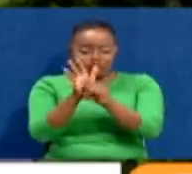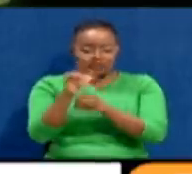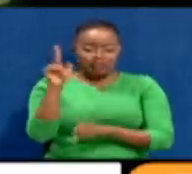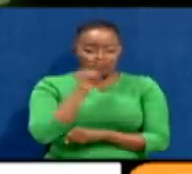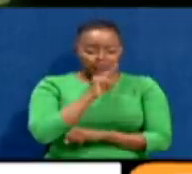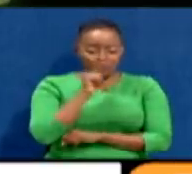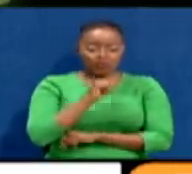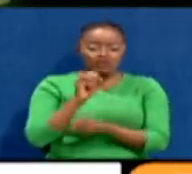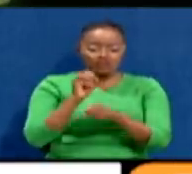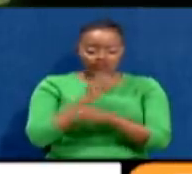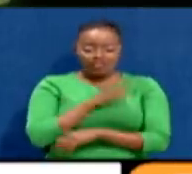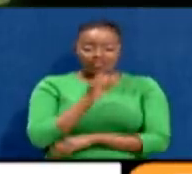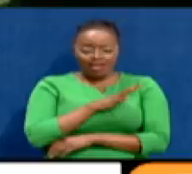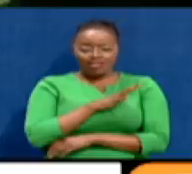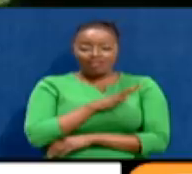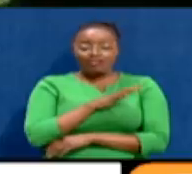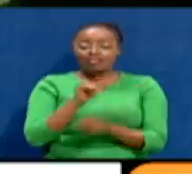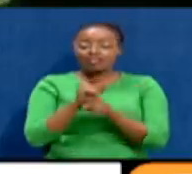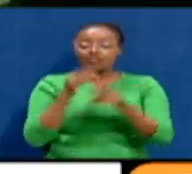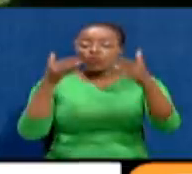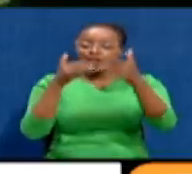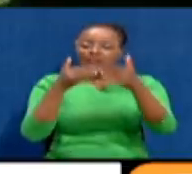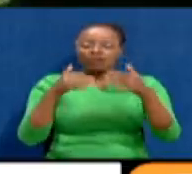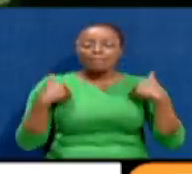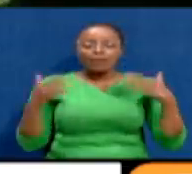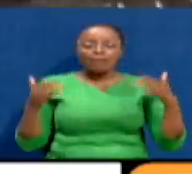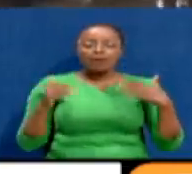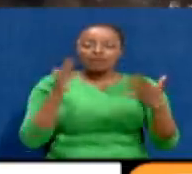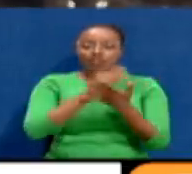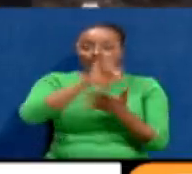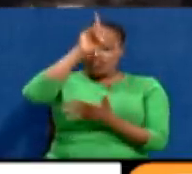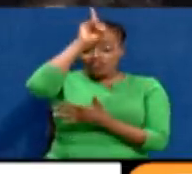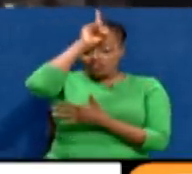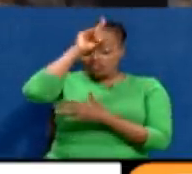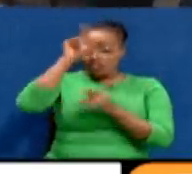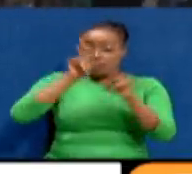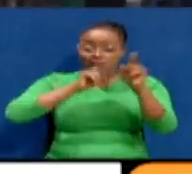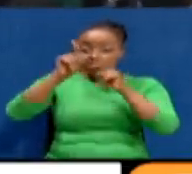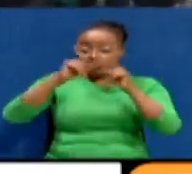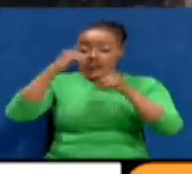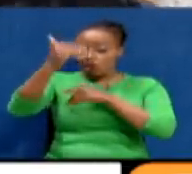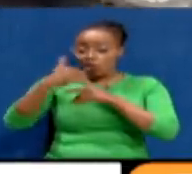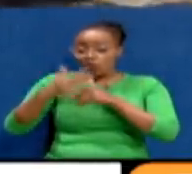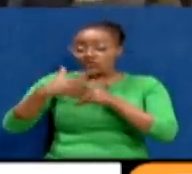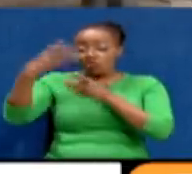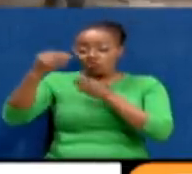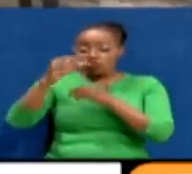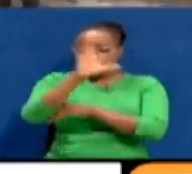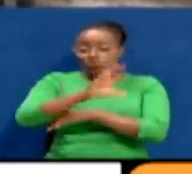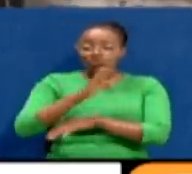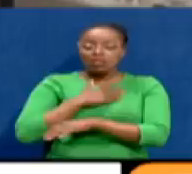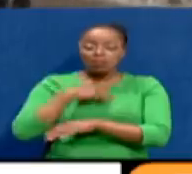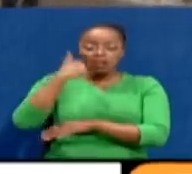COVID-19. Wahiga, we are denying the obvious. If you go to the villages, and I go to my constituency quite often. I was there